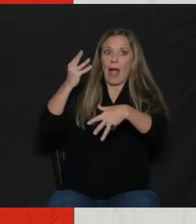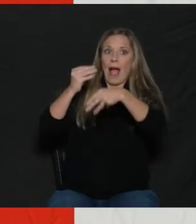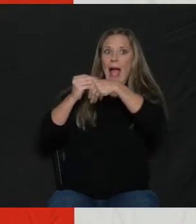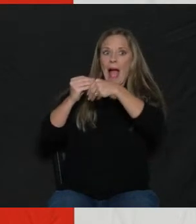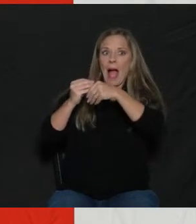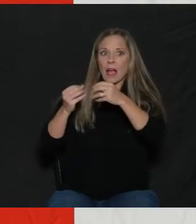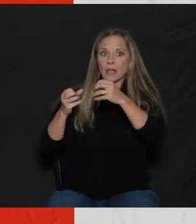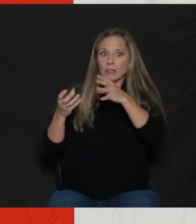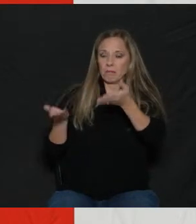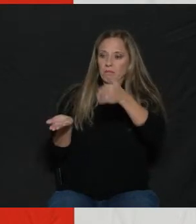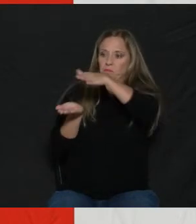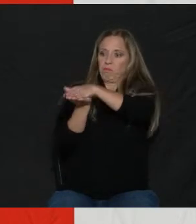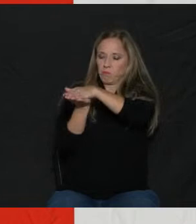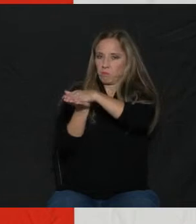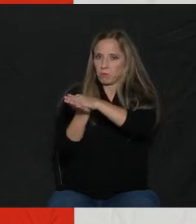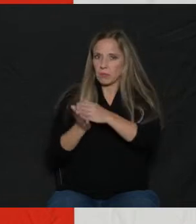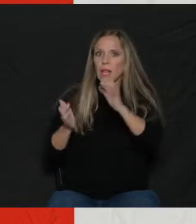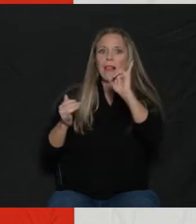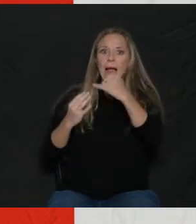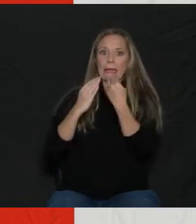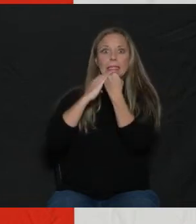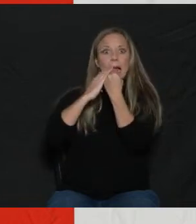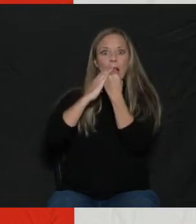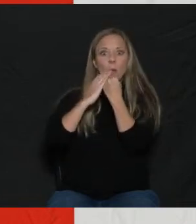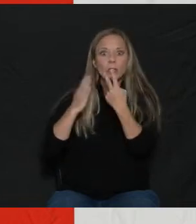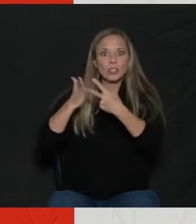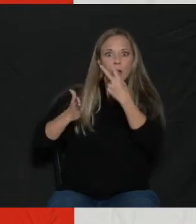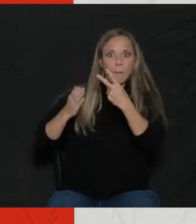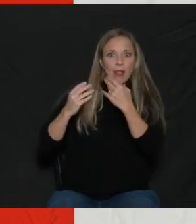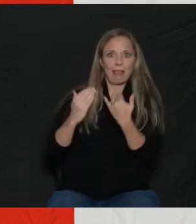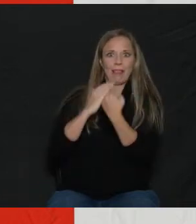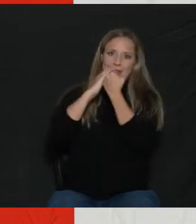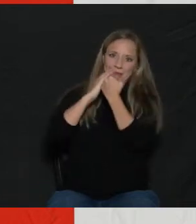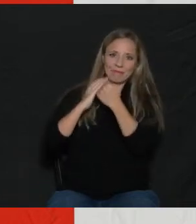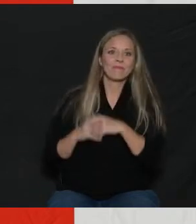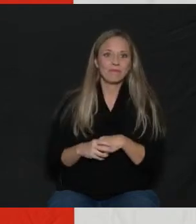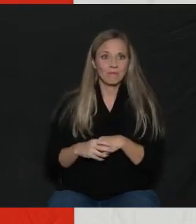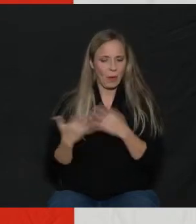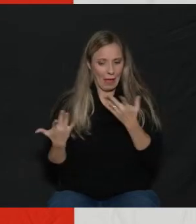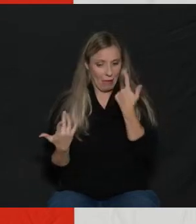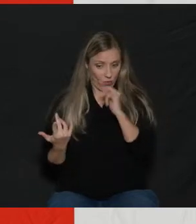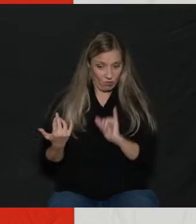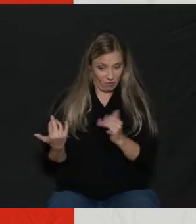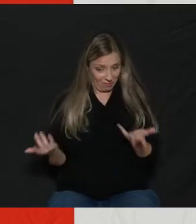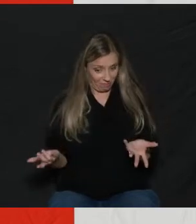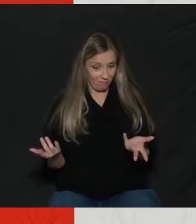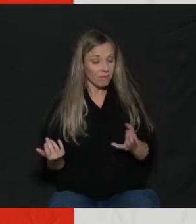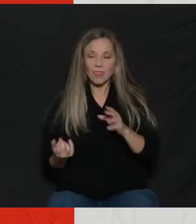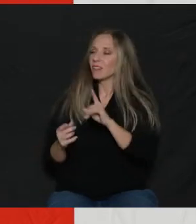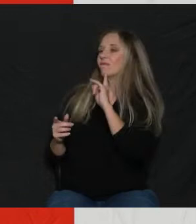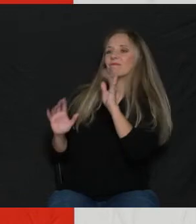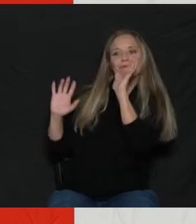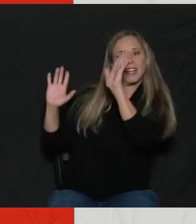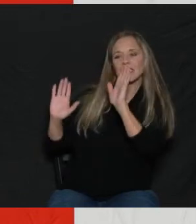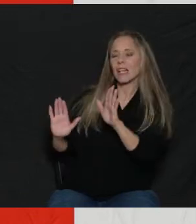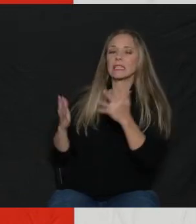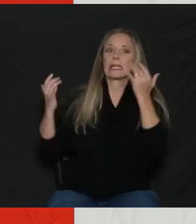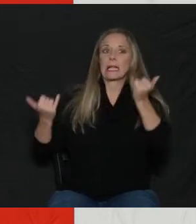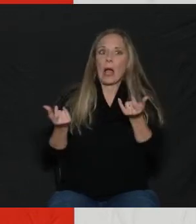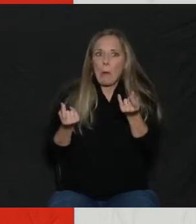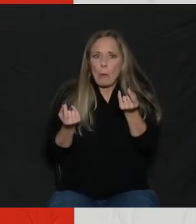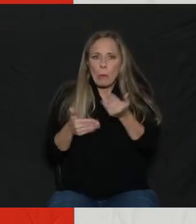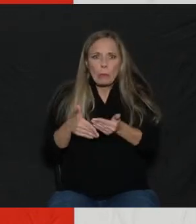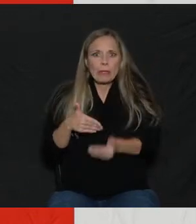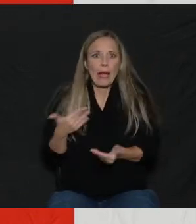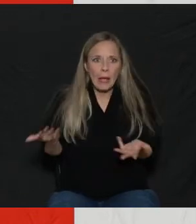making a sandwich. double layer. Yeah. All right. All right, how's it look so far? Fantastic. Okay, what is my next step now? The